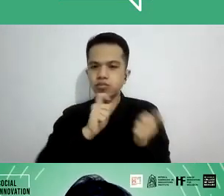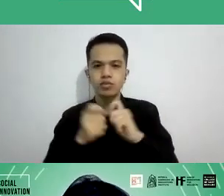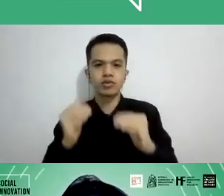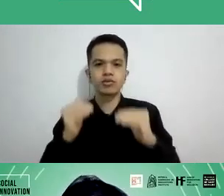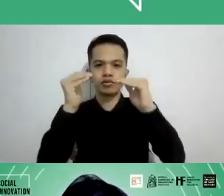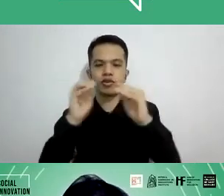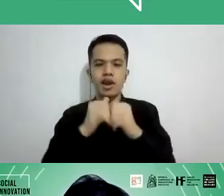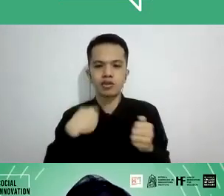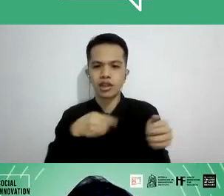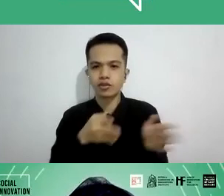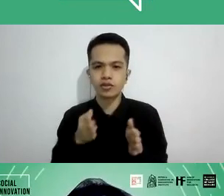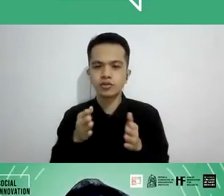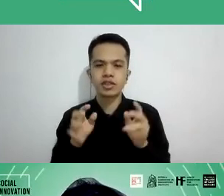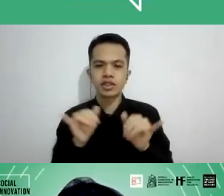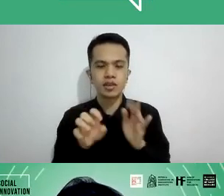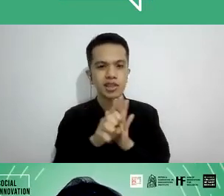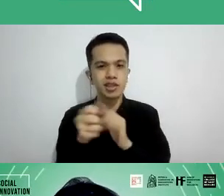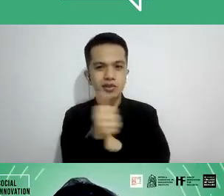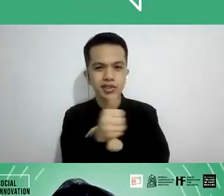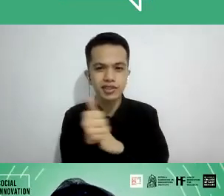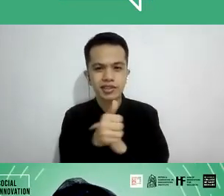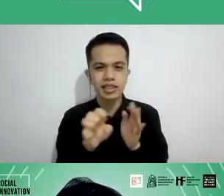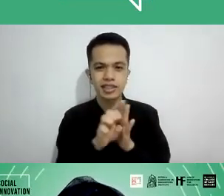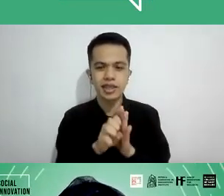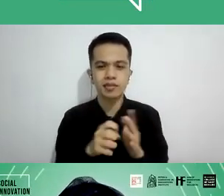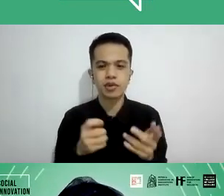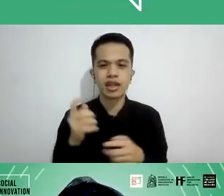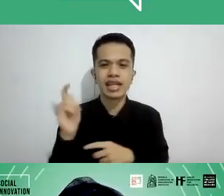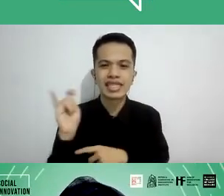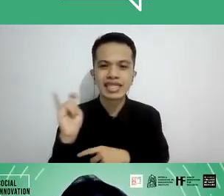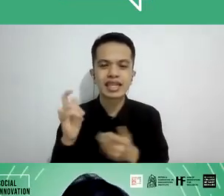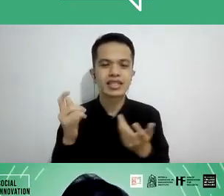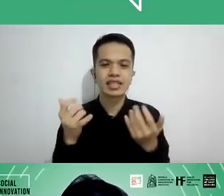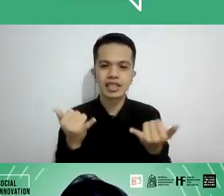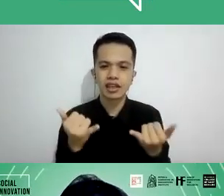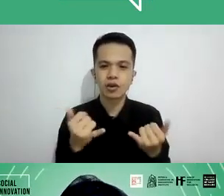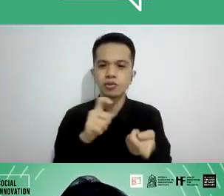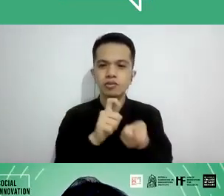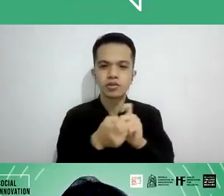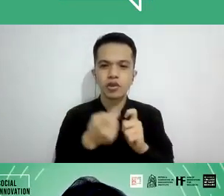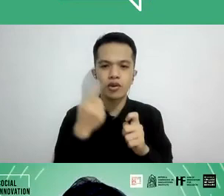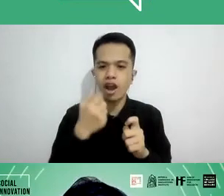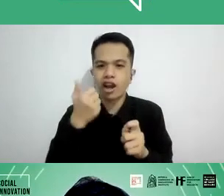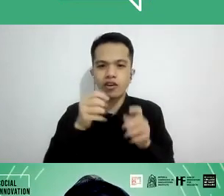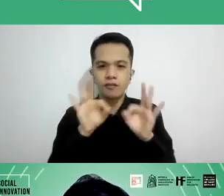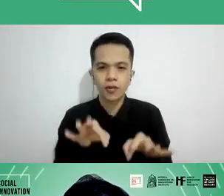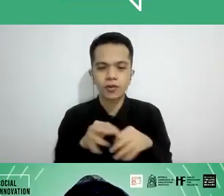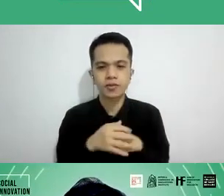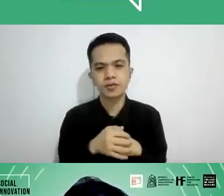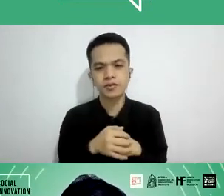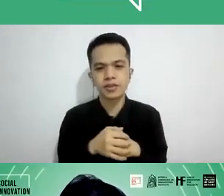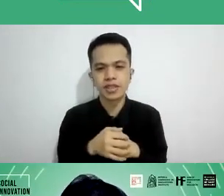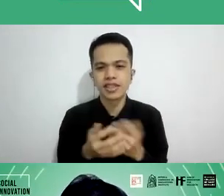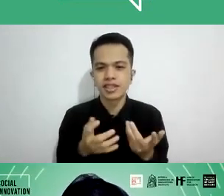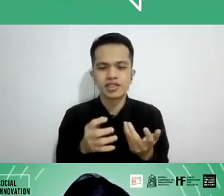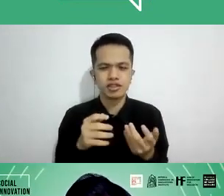operate. We saw it with transportation. For example, taxis now being generally outmoded by other forms. These